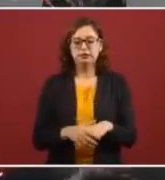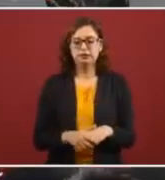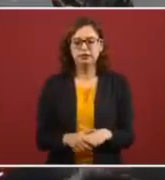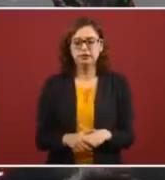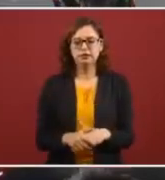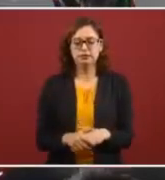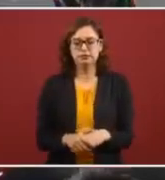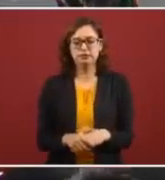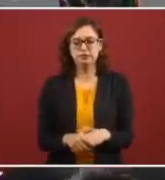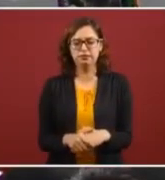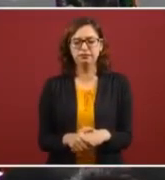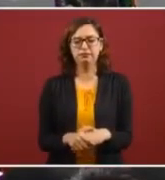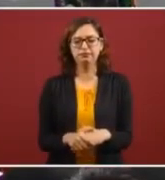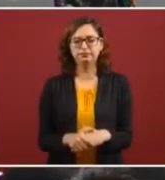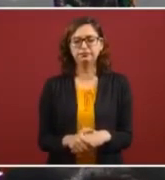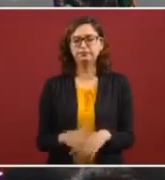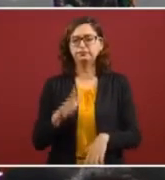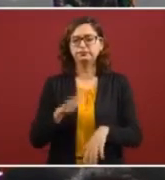is